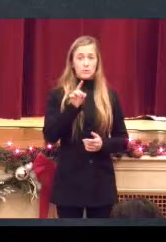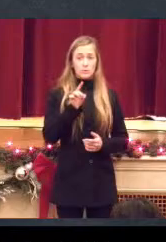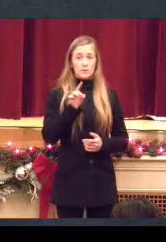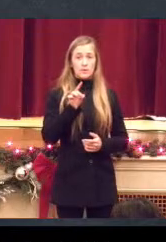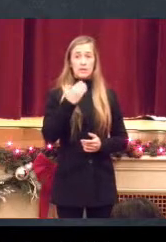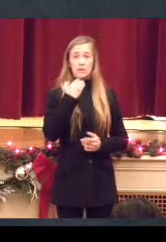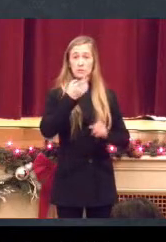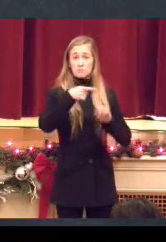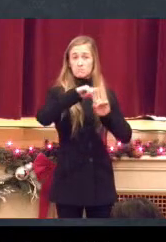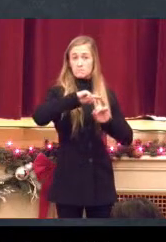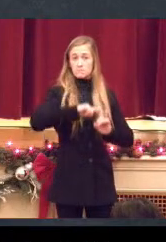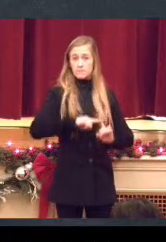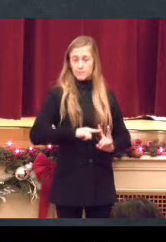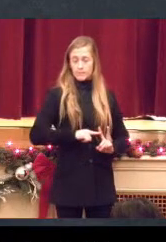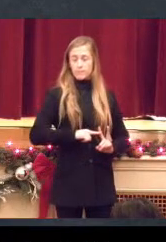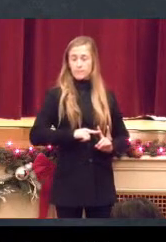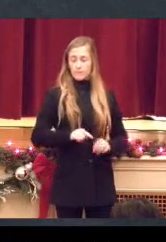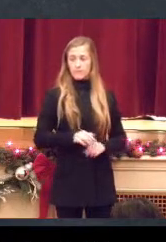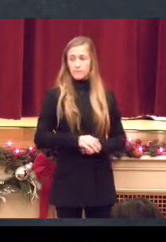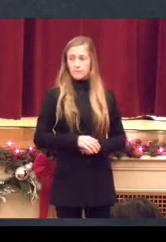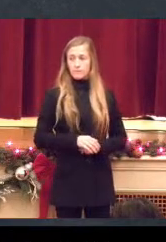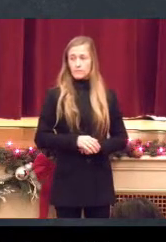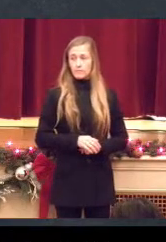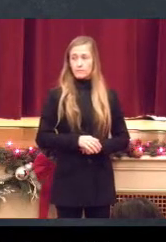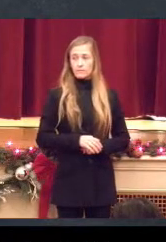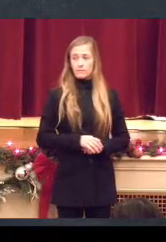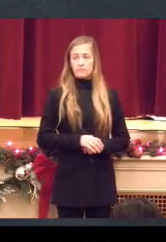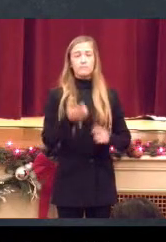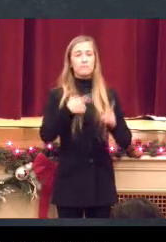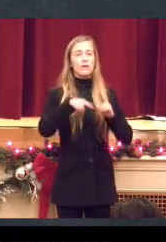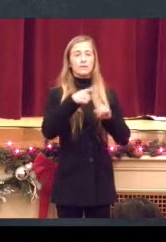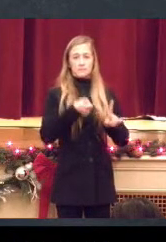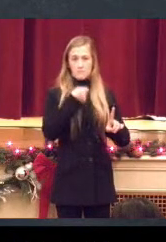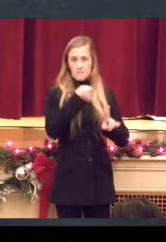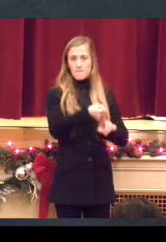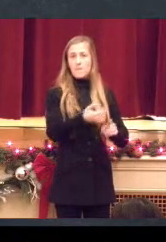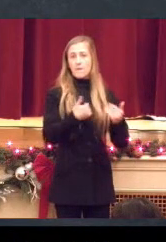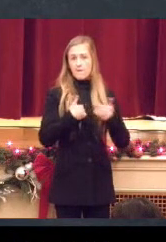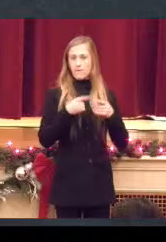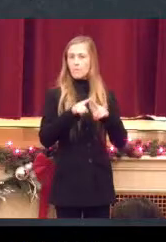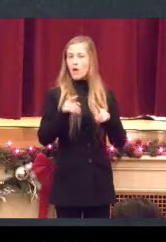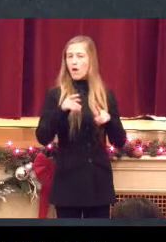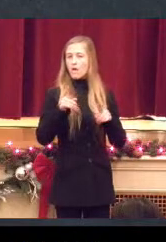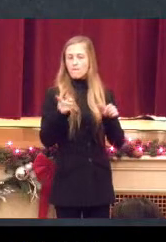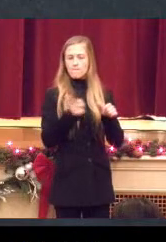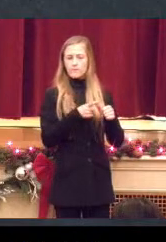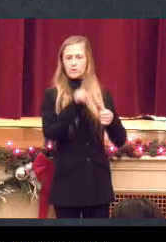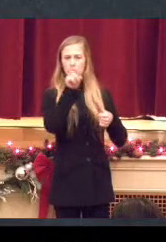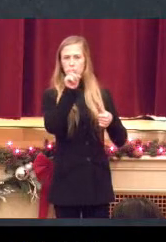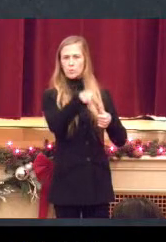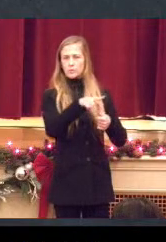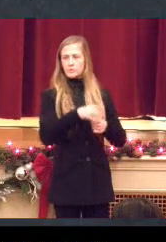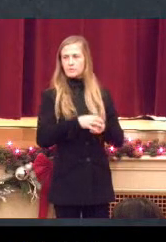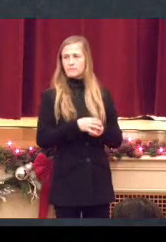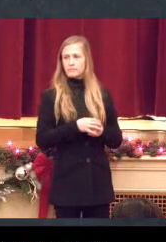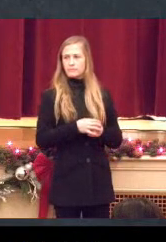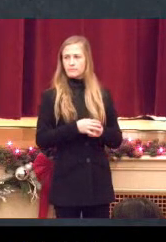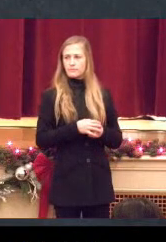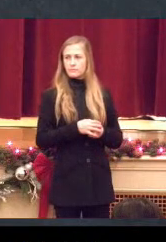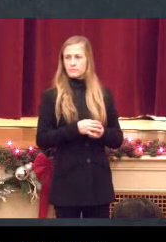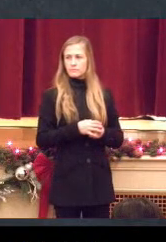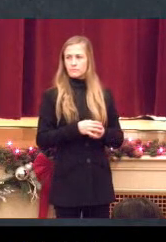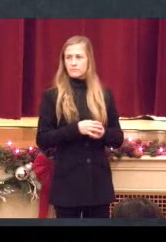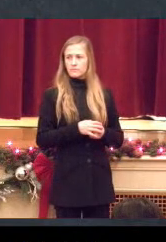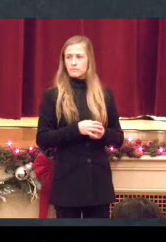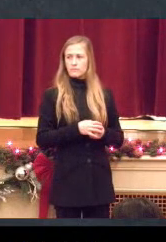good and impacting, but I do have the first question around the